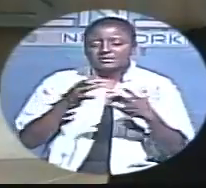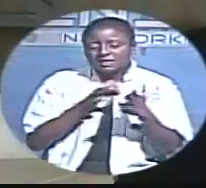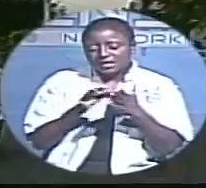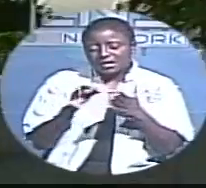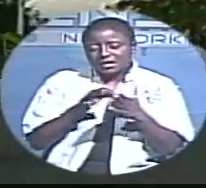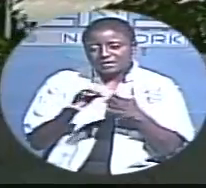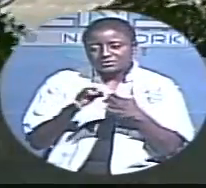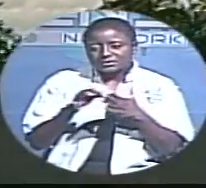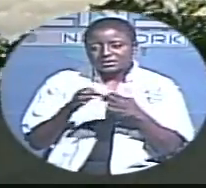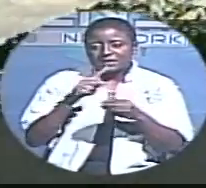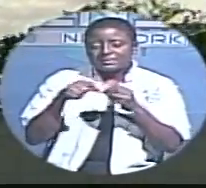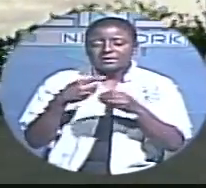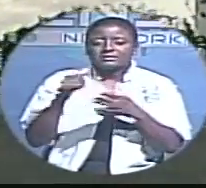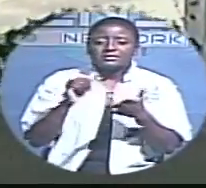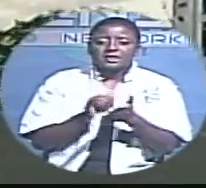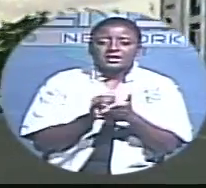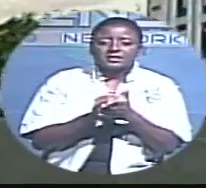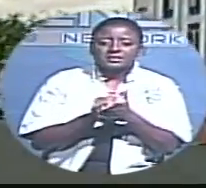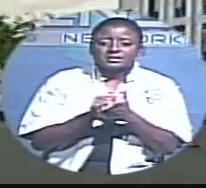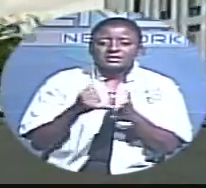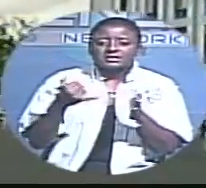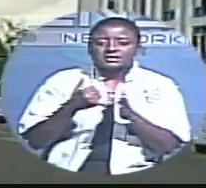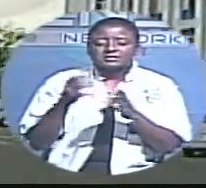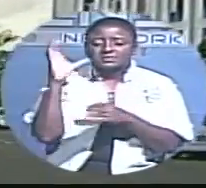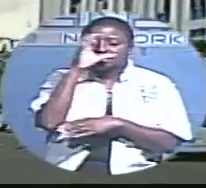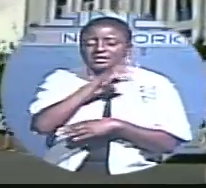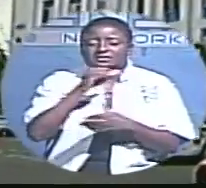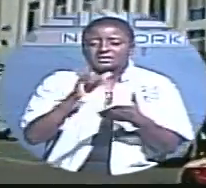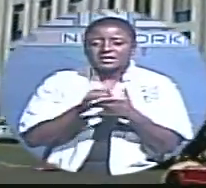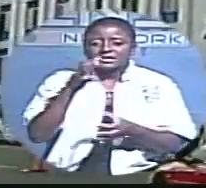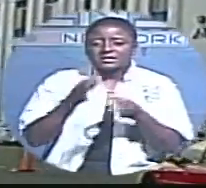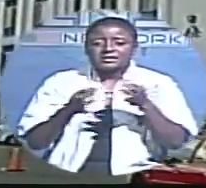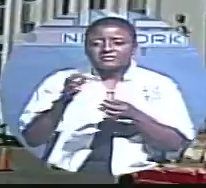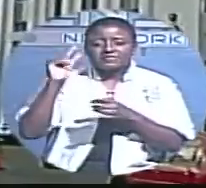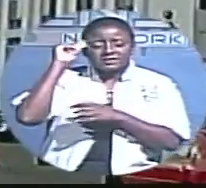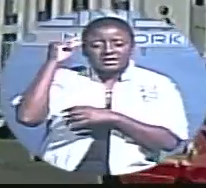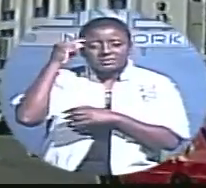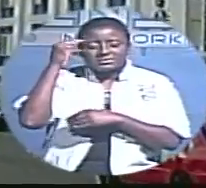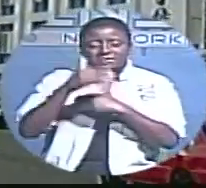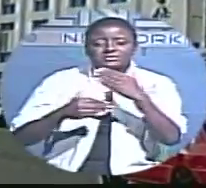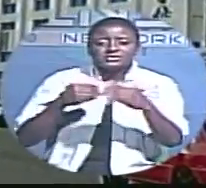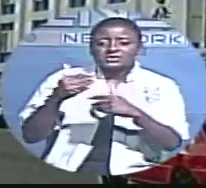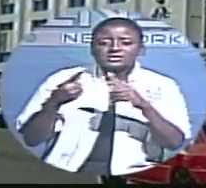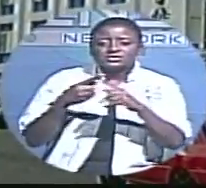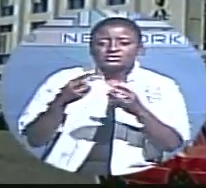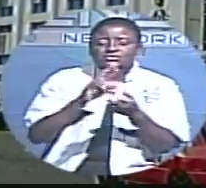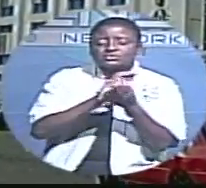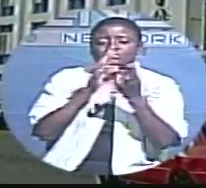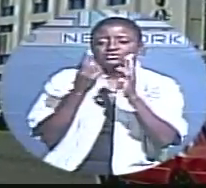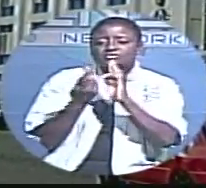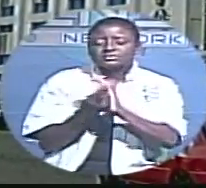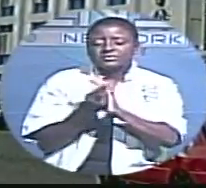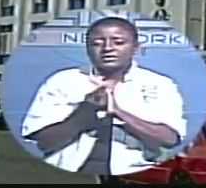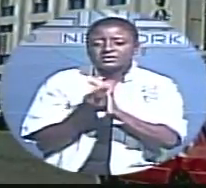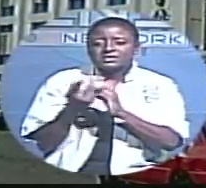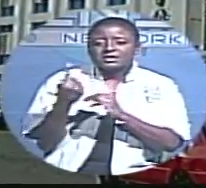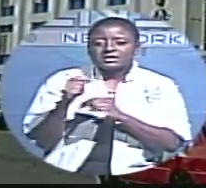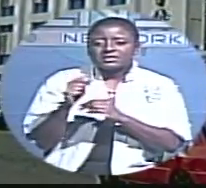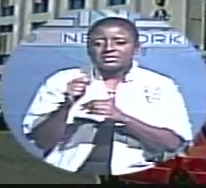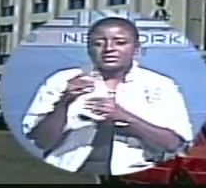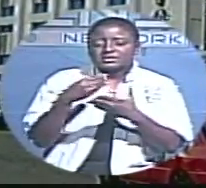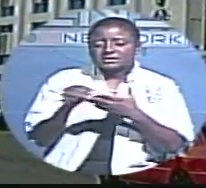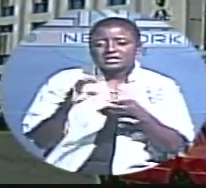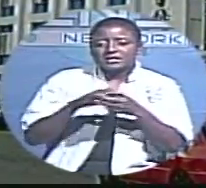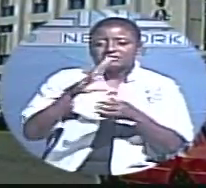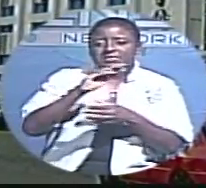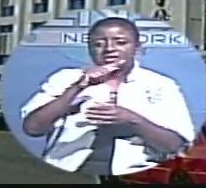respect to that issue. It has been speculated that should the government proceed to reverse the BTC majority sale, it could cost the public purse a pretty penny.